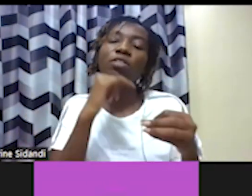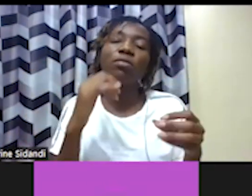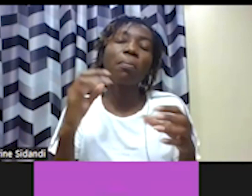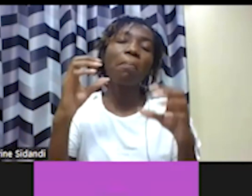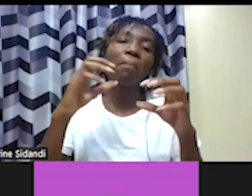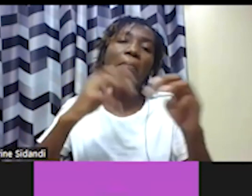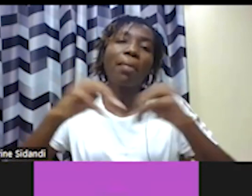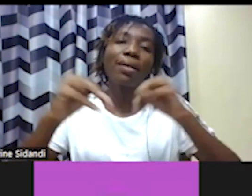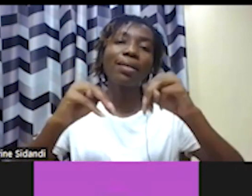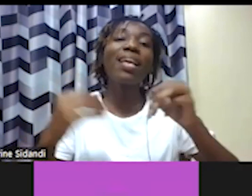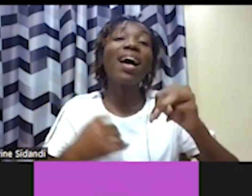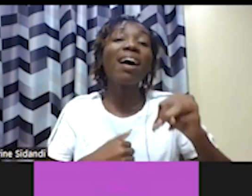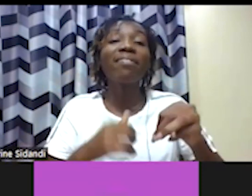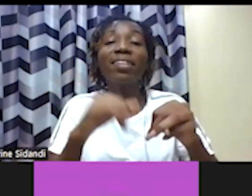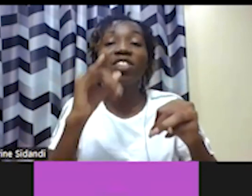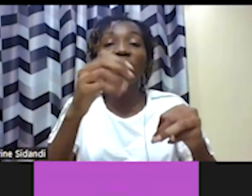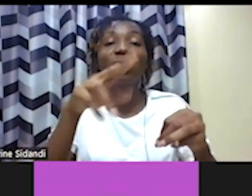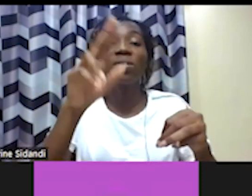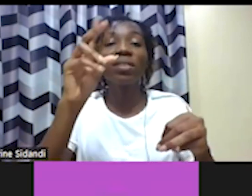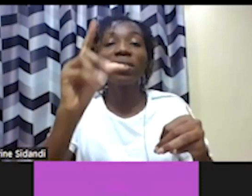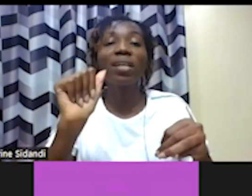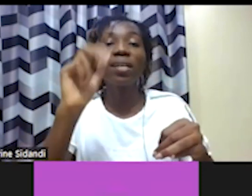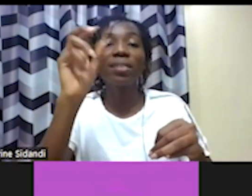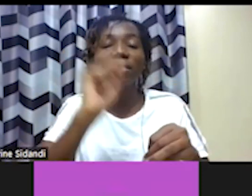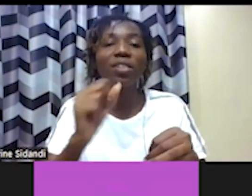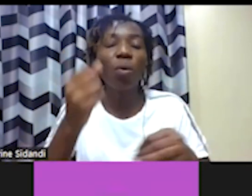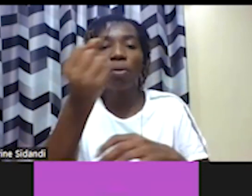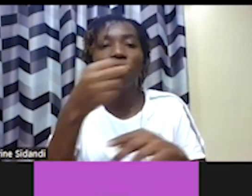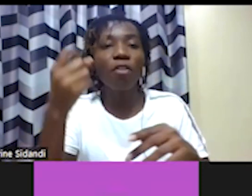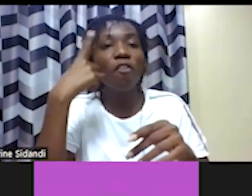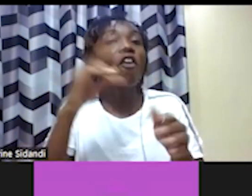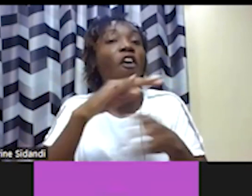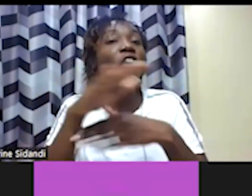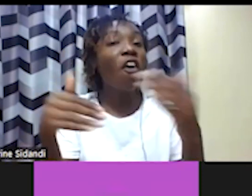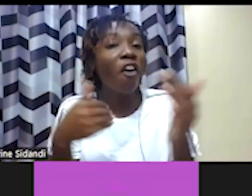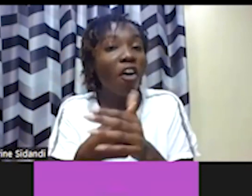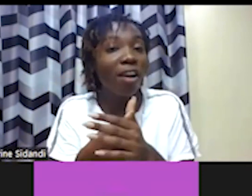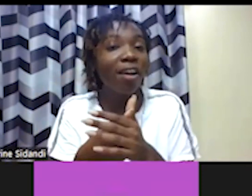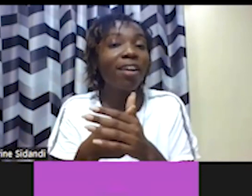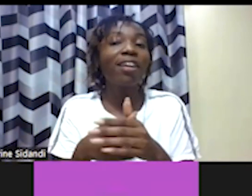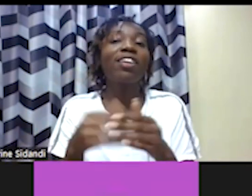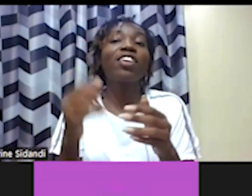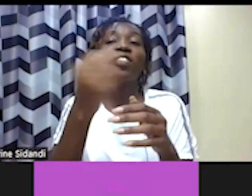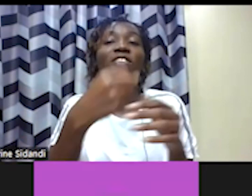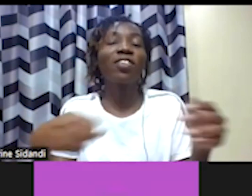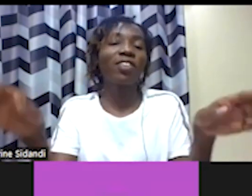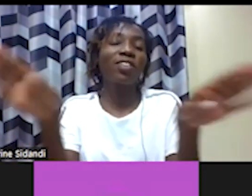a Judas window. For every door that has been closed, there is a Judas window.